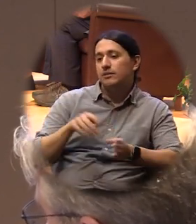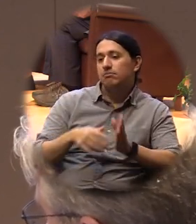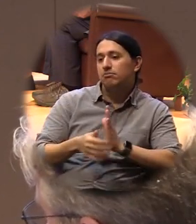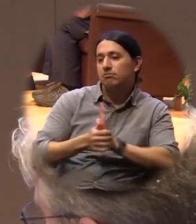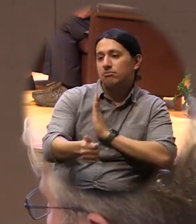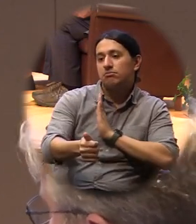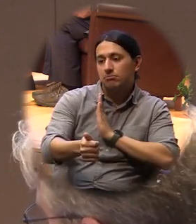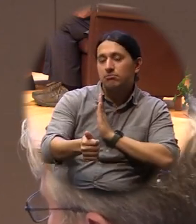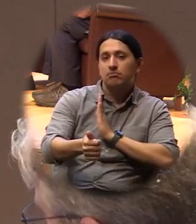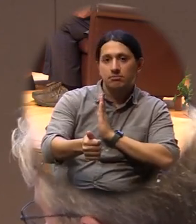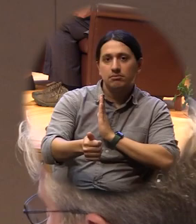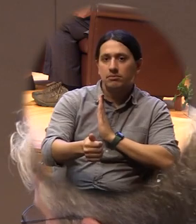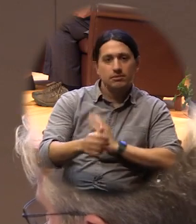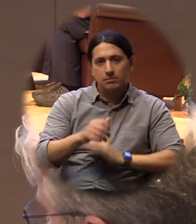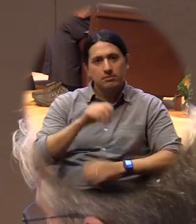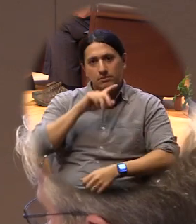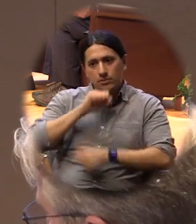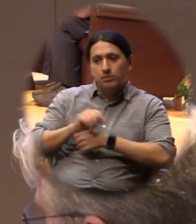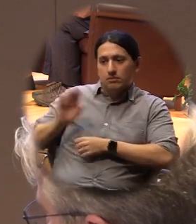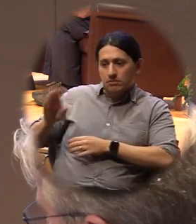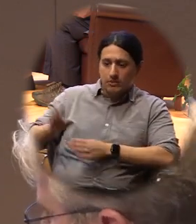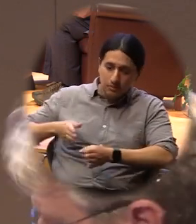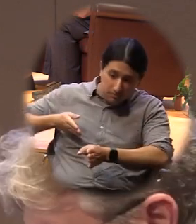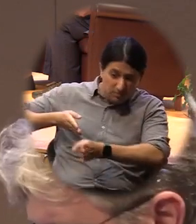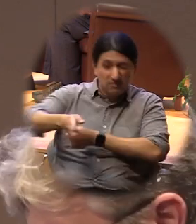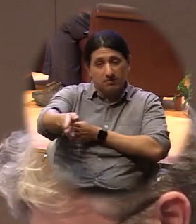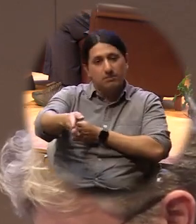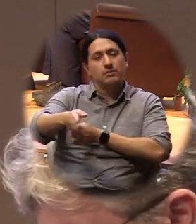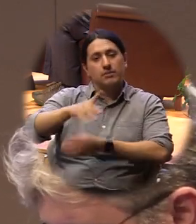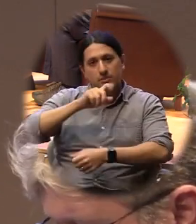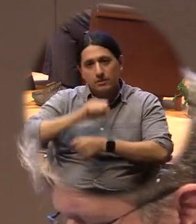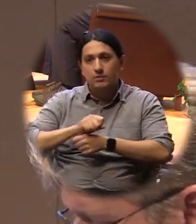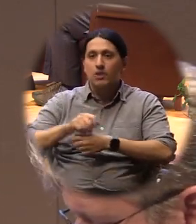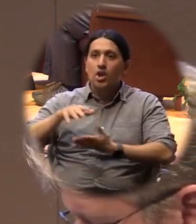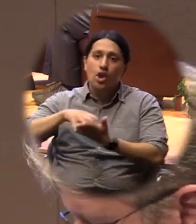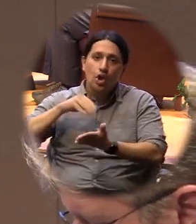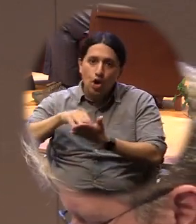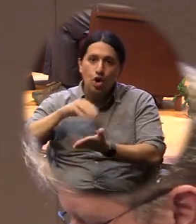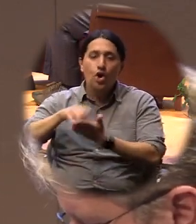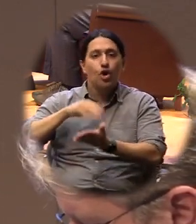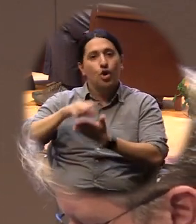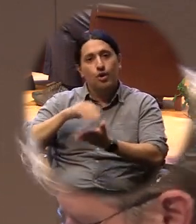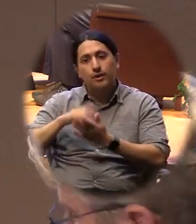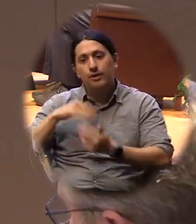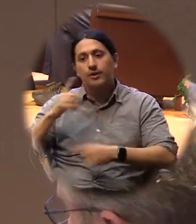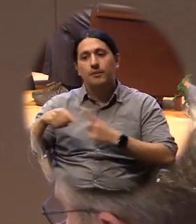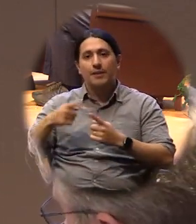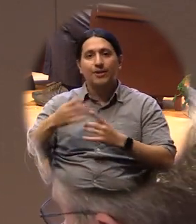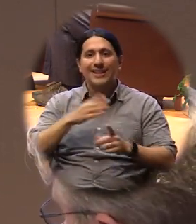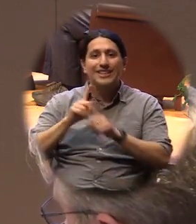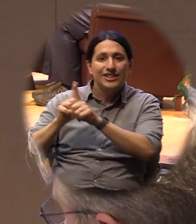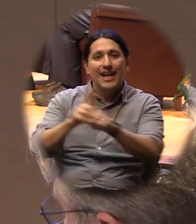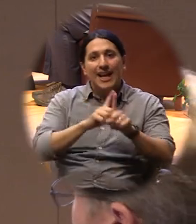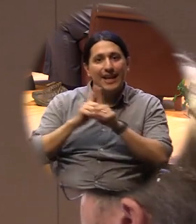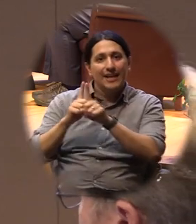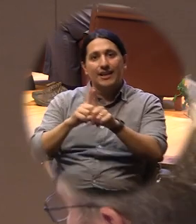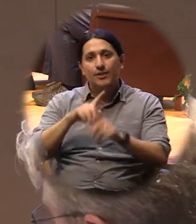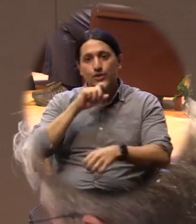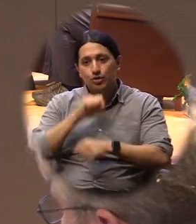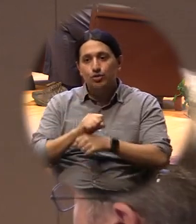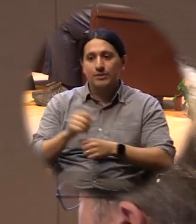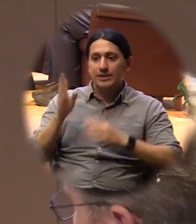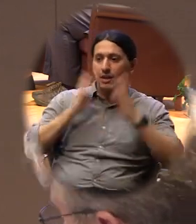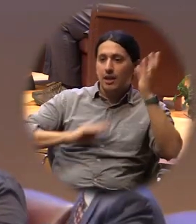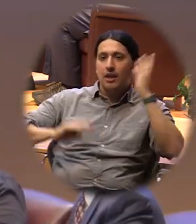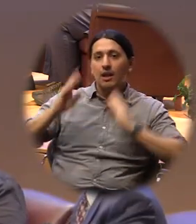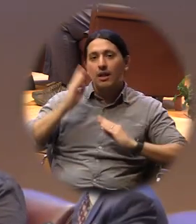whole specialty that folks are focusing on and they're being taught about and they're currently shadowing and getting some hands-on education